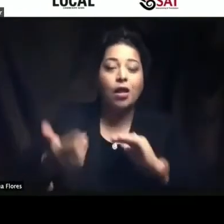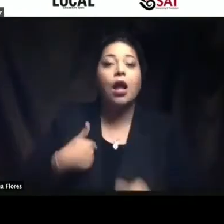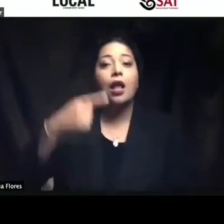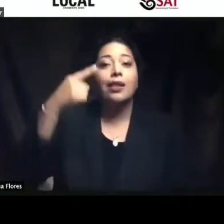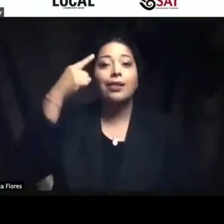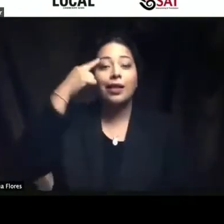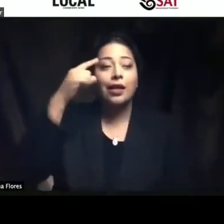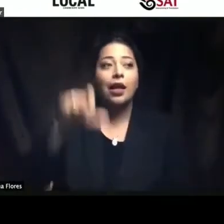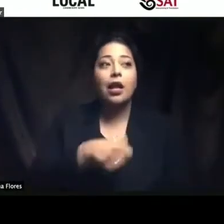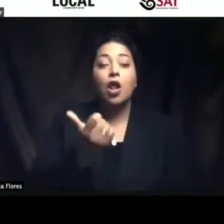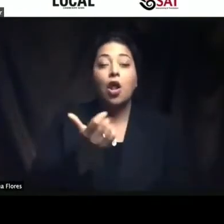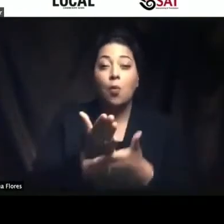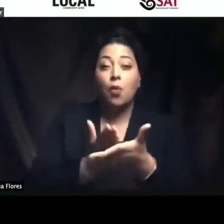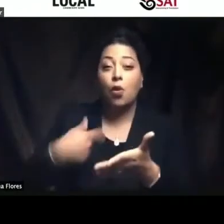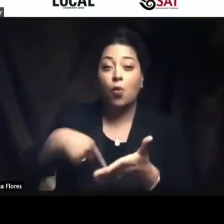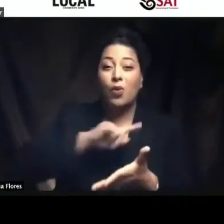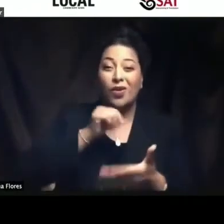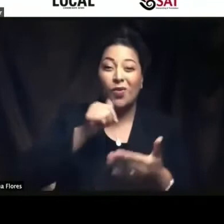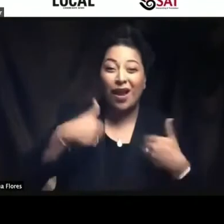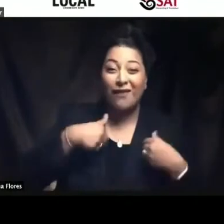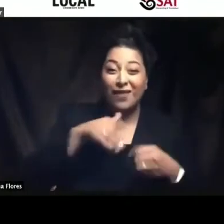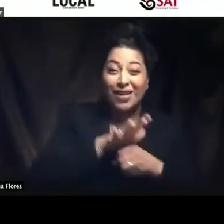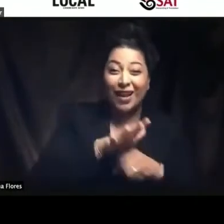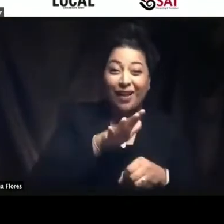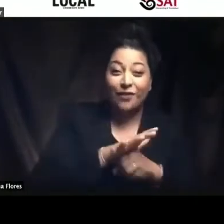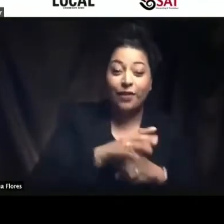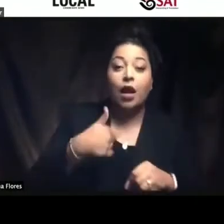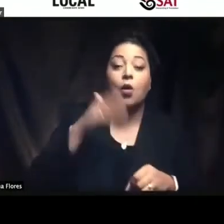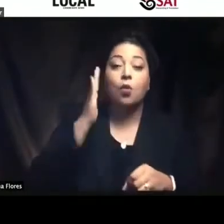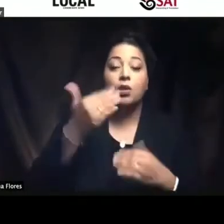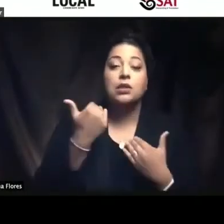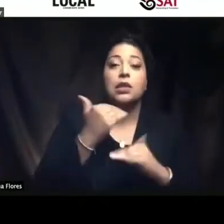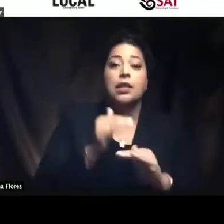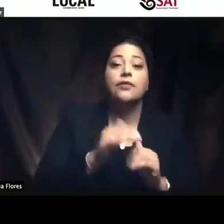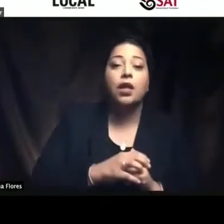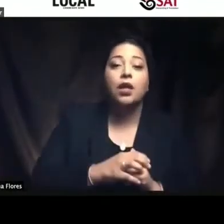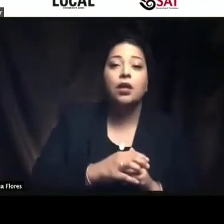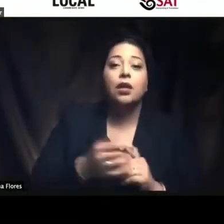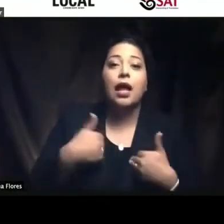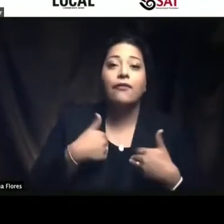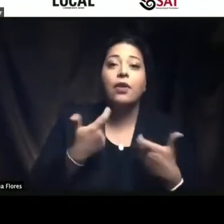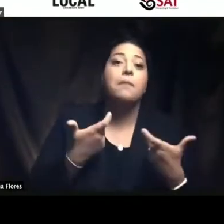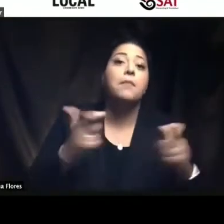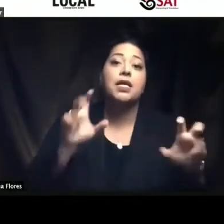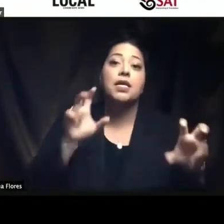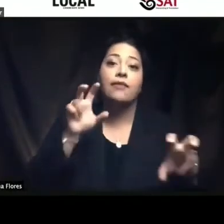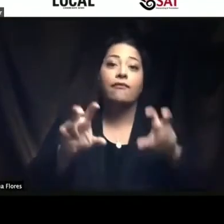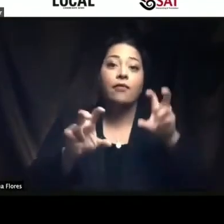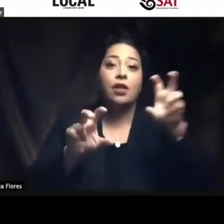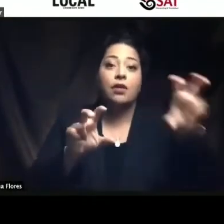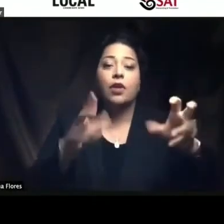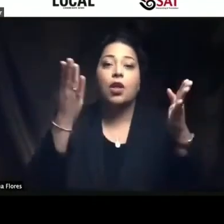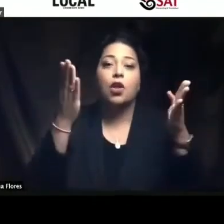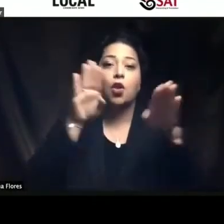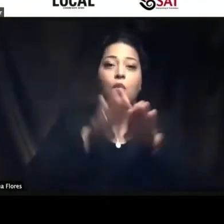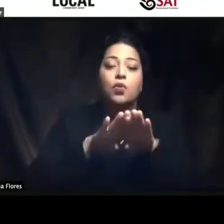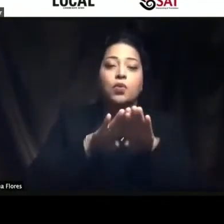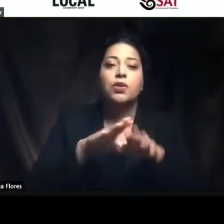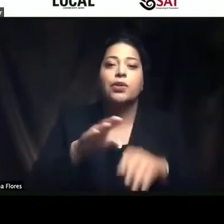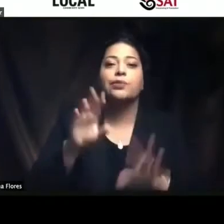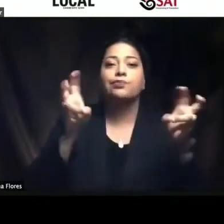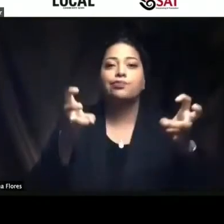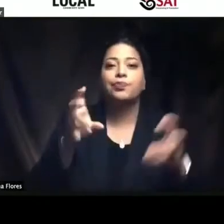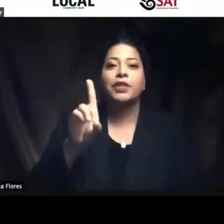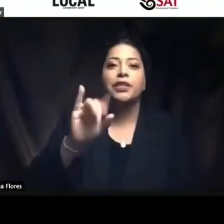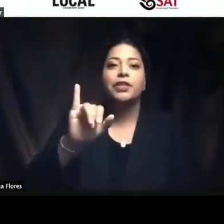another area that we're lacking in that I would feel we would have a major investment in closing the digital divide. A lot